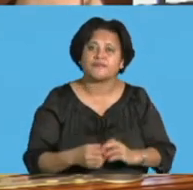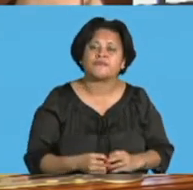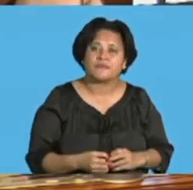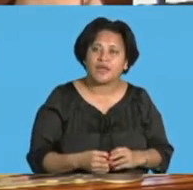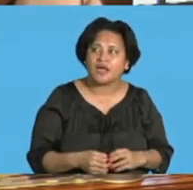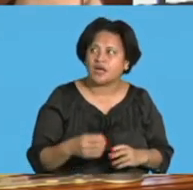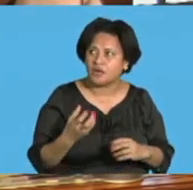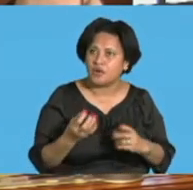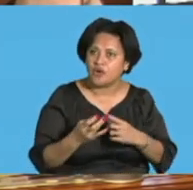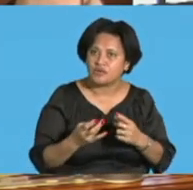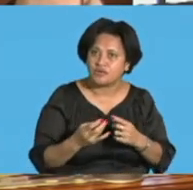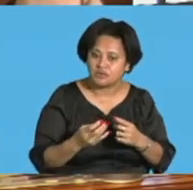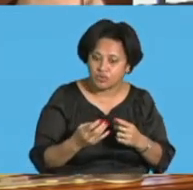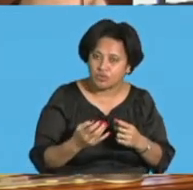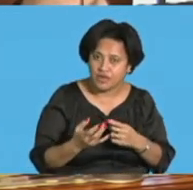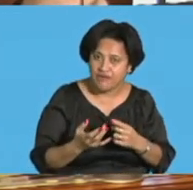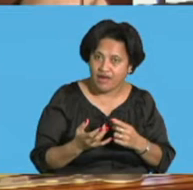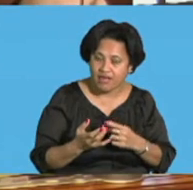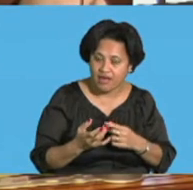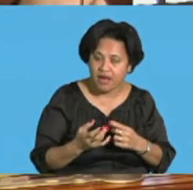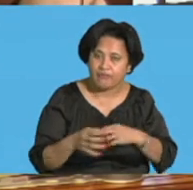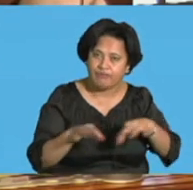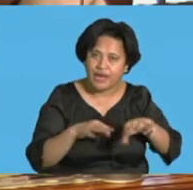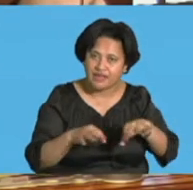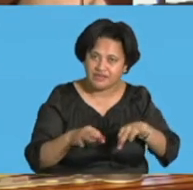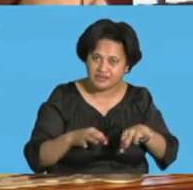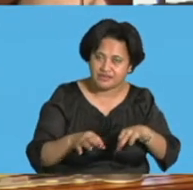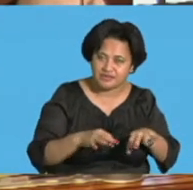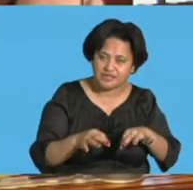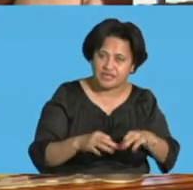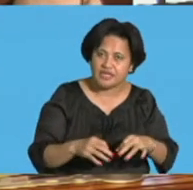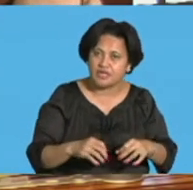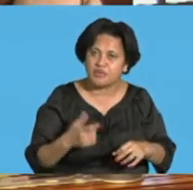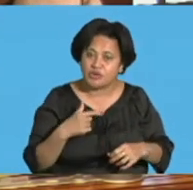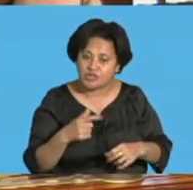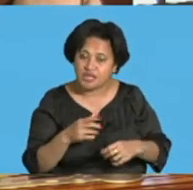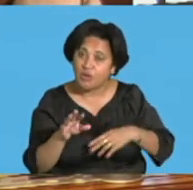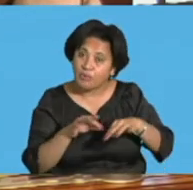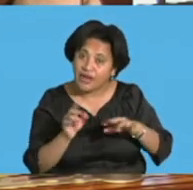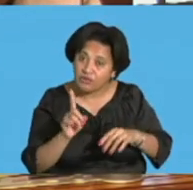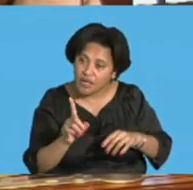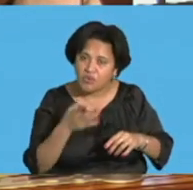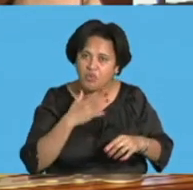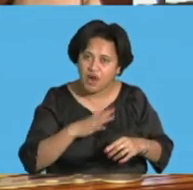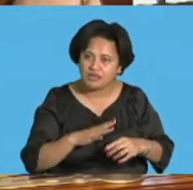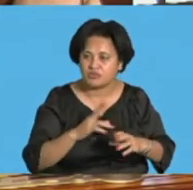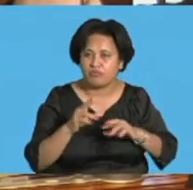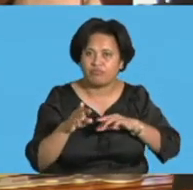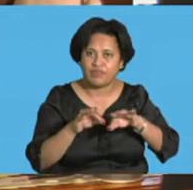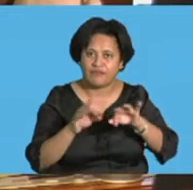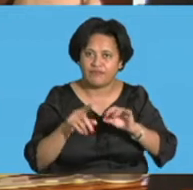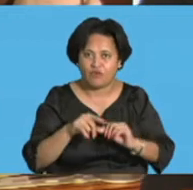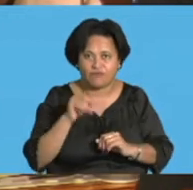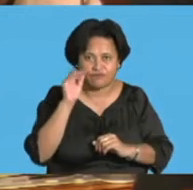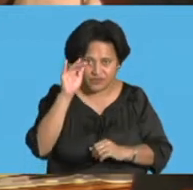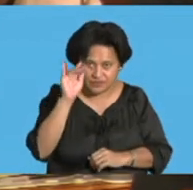new initiatives which have been included in our budget, as our intention is to consolidate and build for the future. These new initiatives are aimed